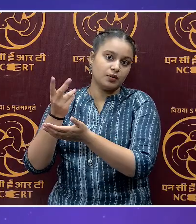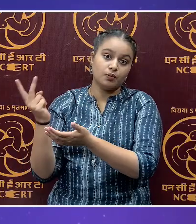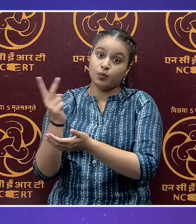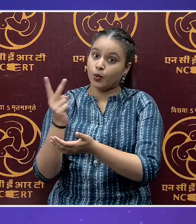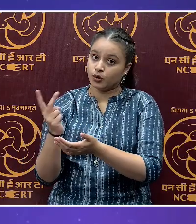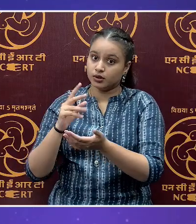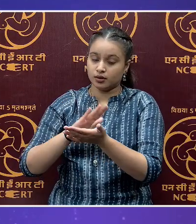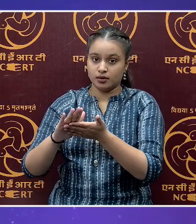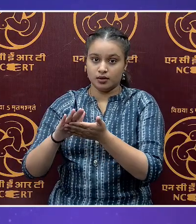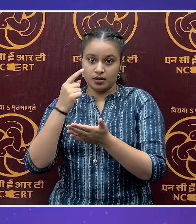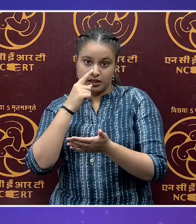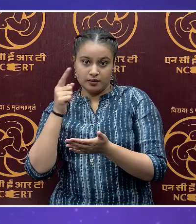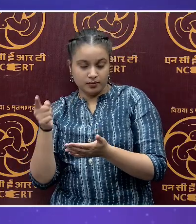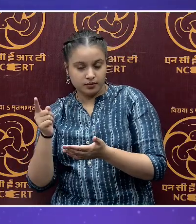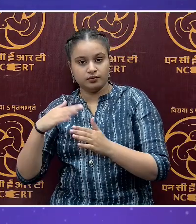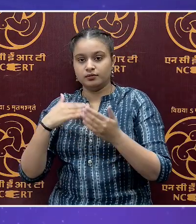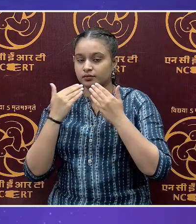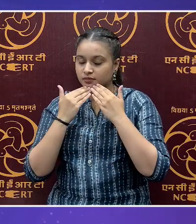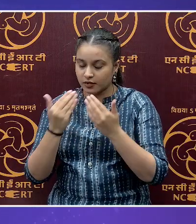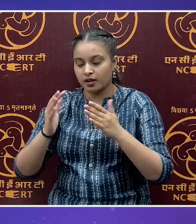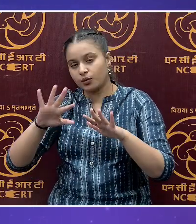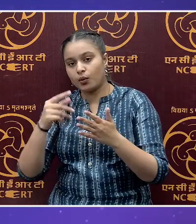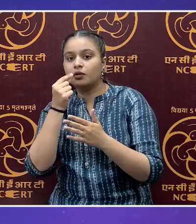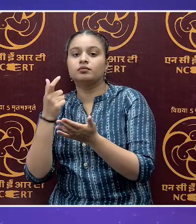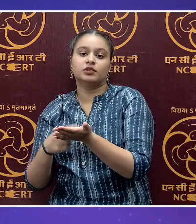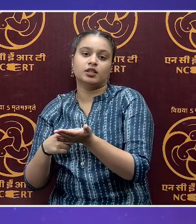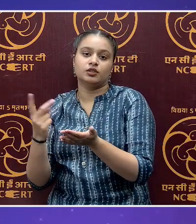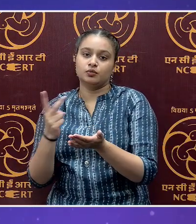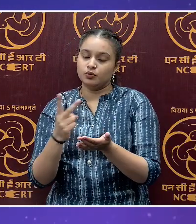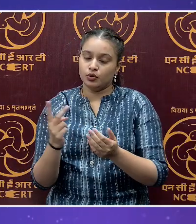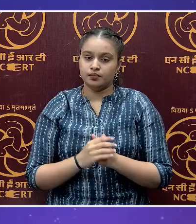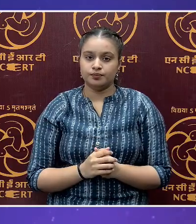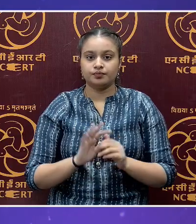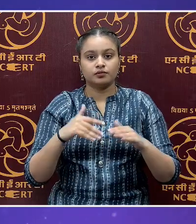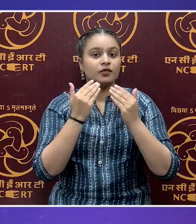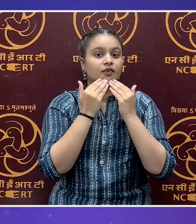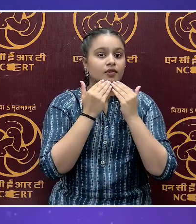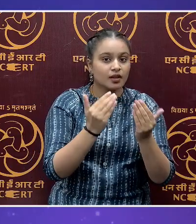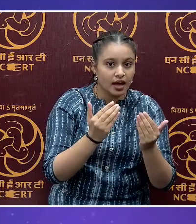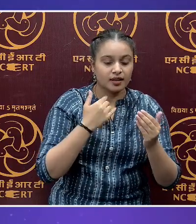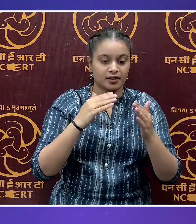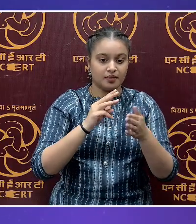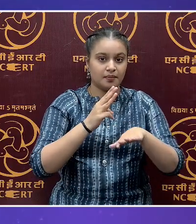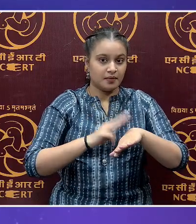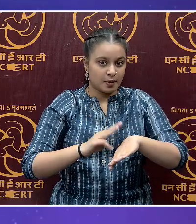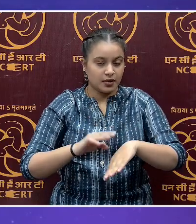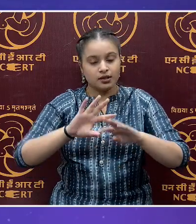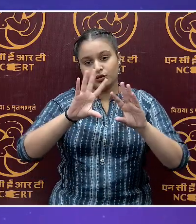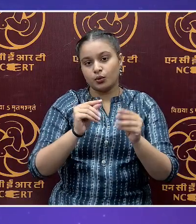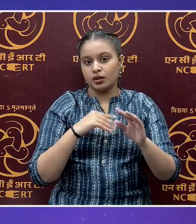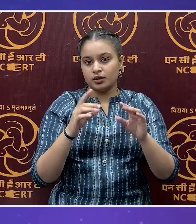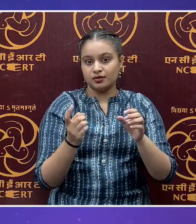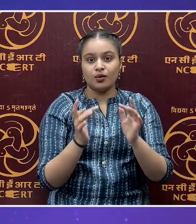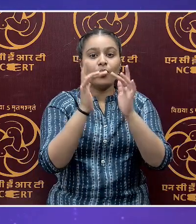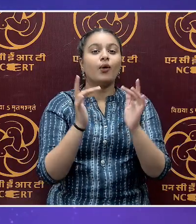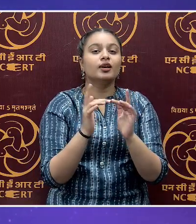and Ranjeet sir. Thank you so much for being with us in the studio. I would also like to thank all the members who got connected with